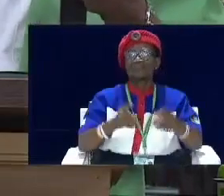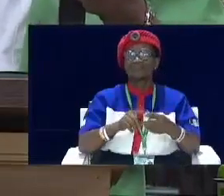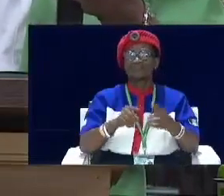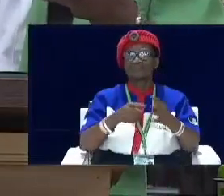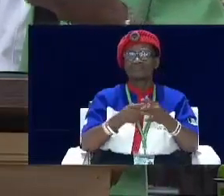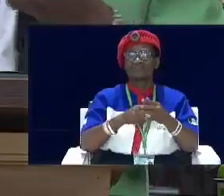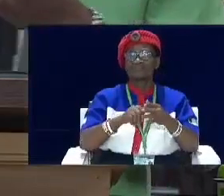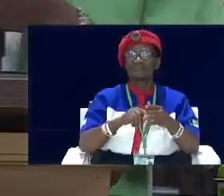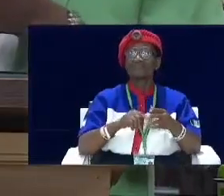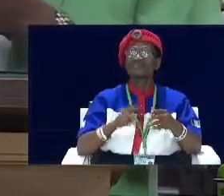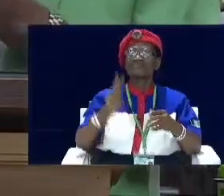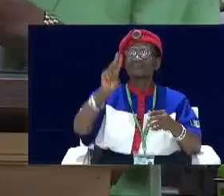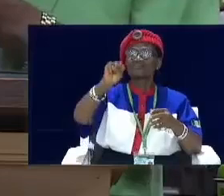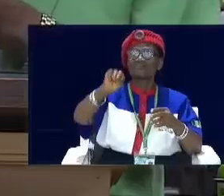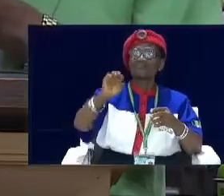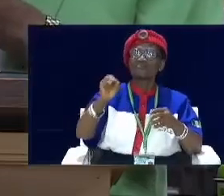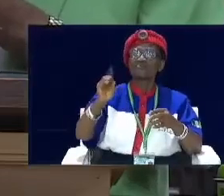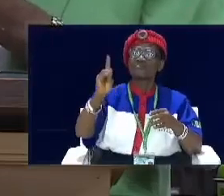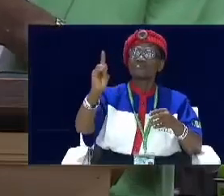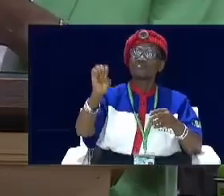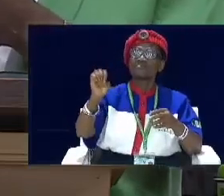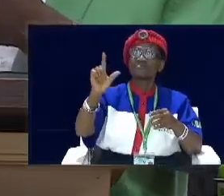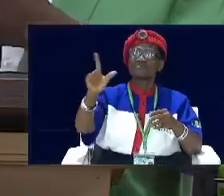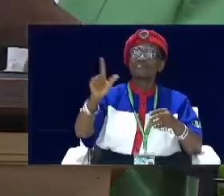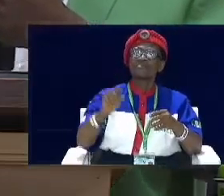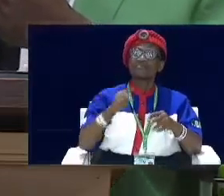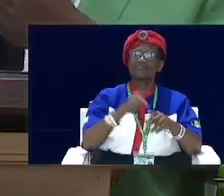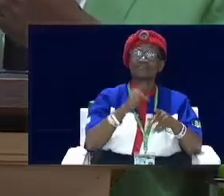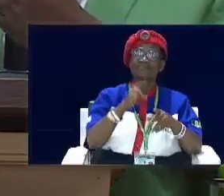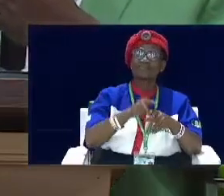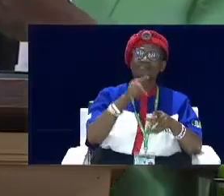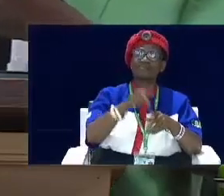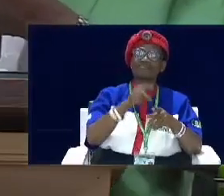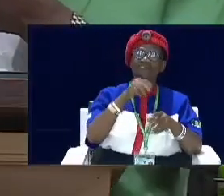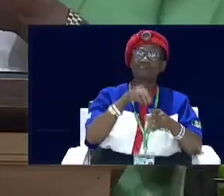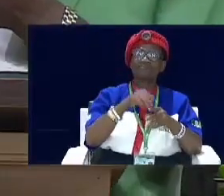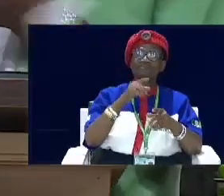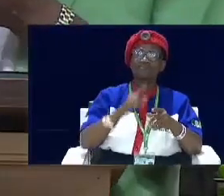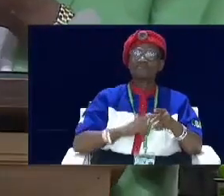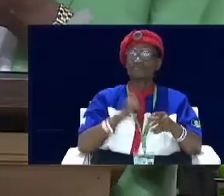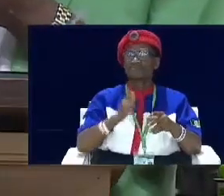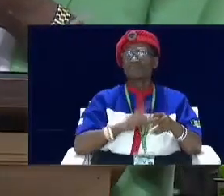model parishes in Lagos. Nígbà tí mo fẹ́ bẹ̀rẹ̀ àwọn ìjọ ìgbàlódé ní ìlú Èkó.